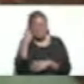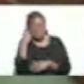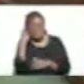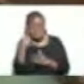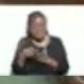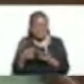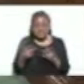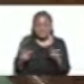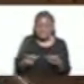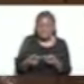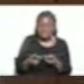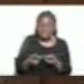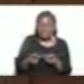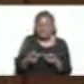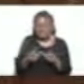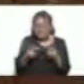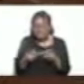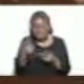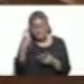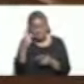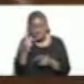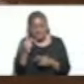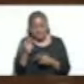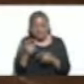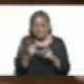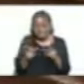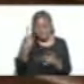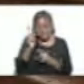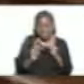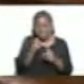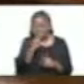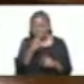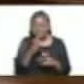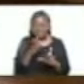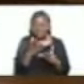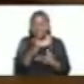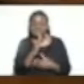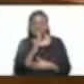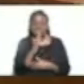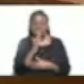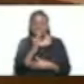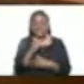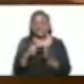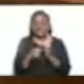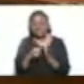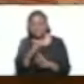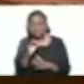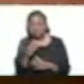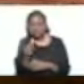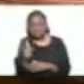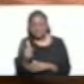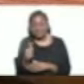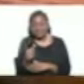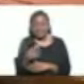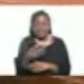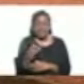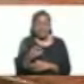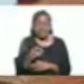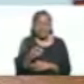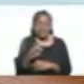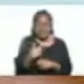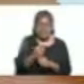somewhere for those seeking self-aggrandizement to come to make a name for themselves, Forbes assures our parliament, even with